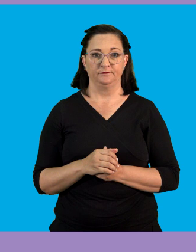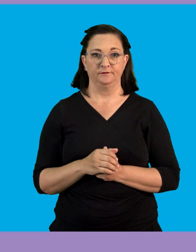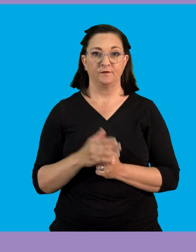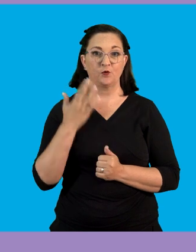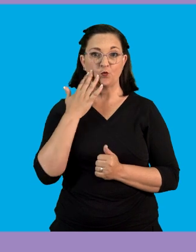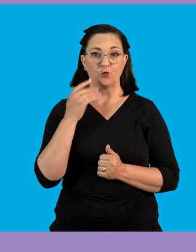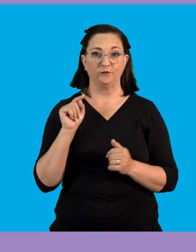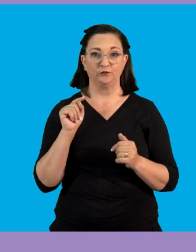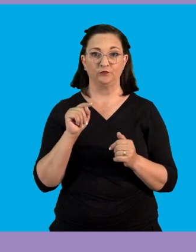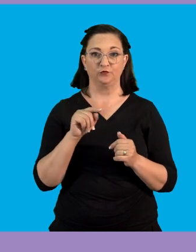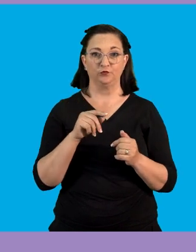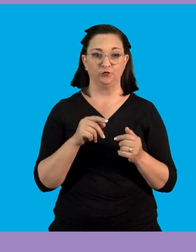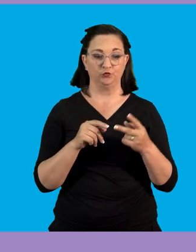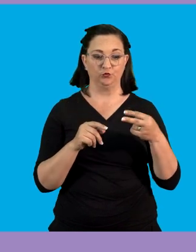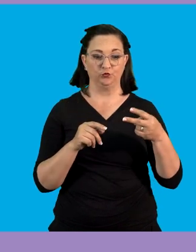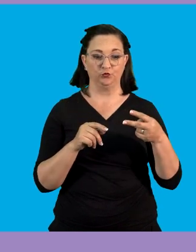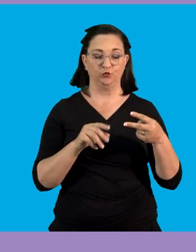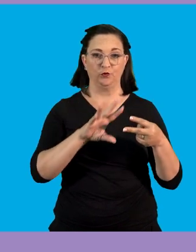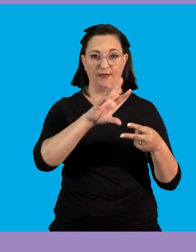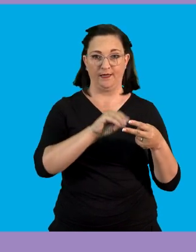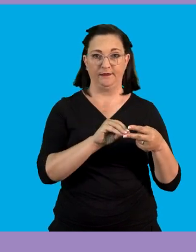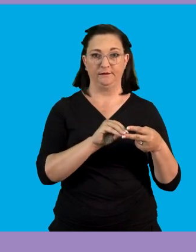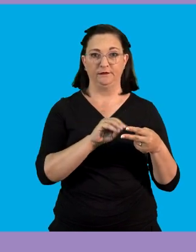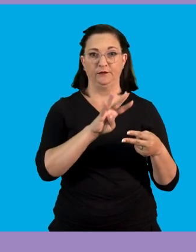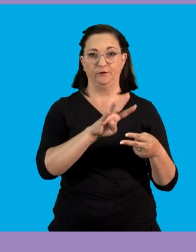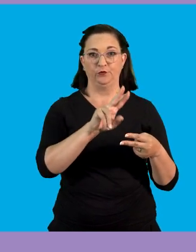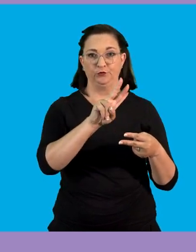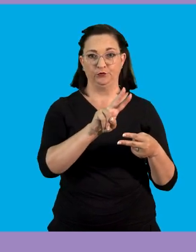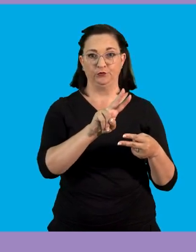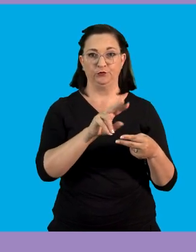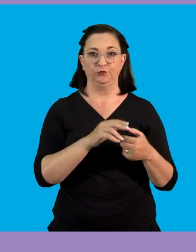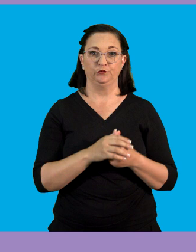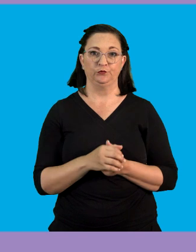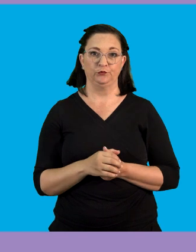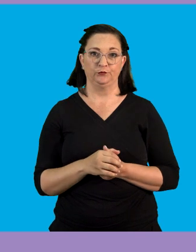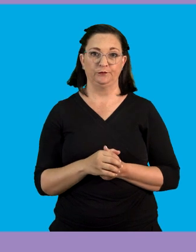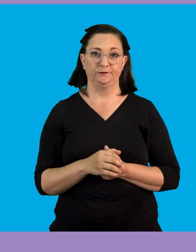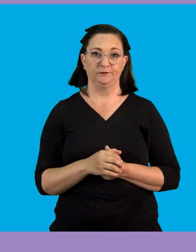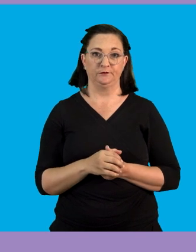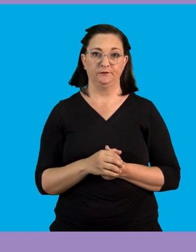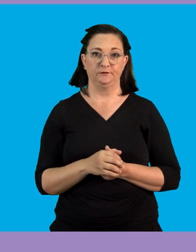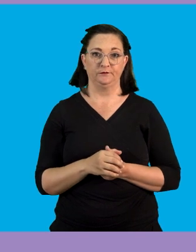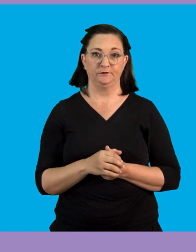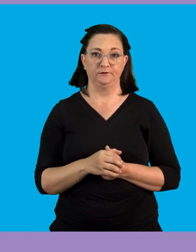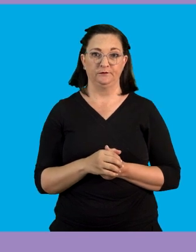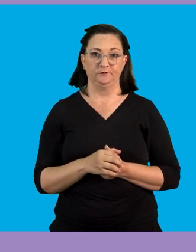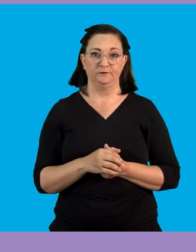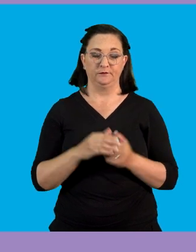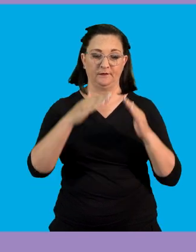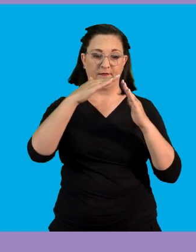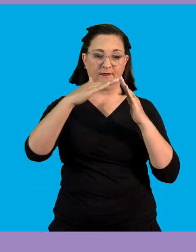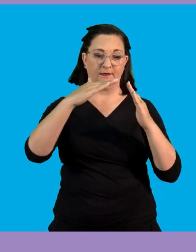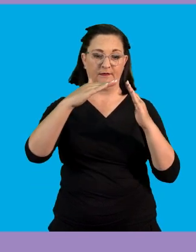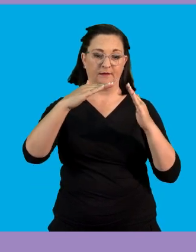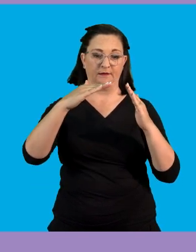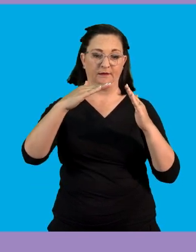is 96, when you add the two of them, you'll find out this one is also 42. These are parallel, these are equal sides. So